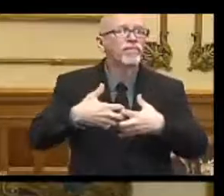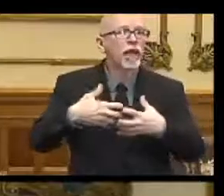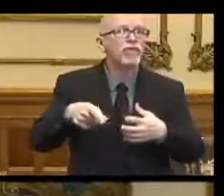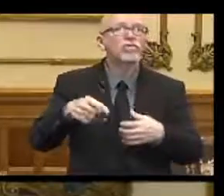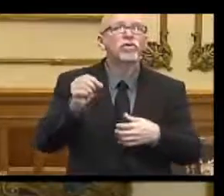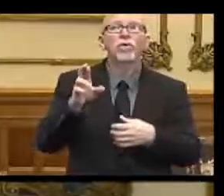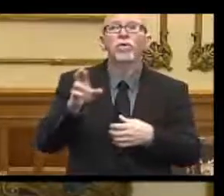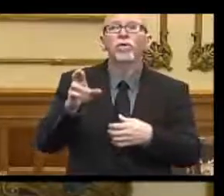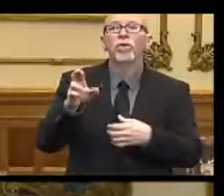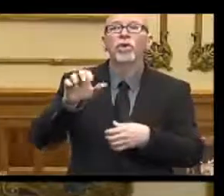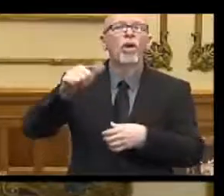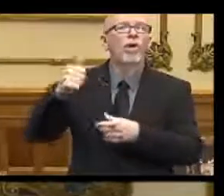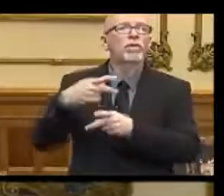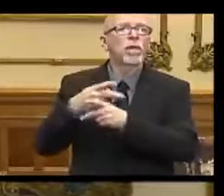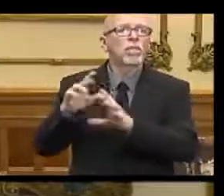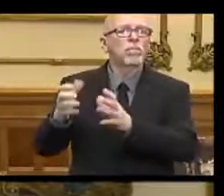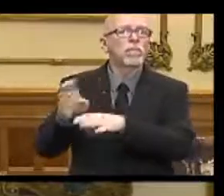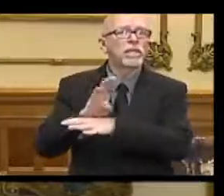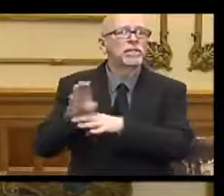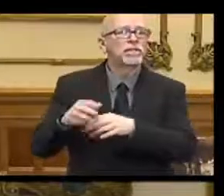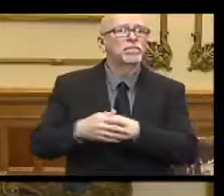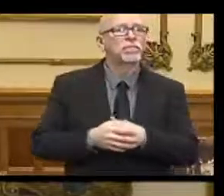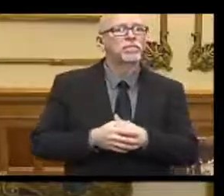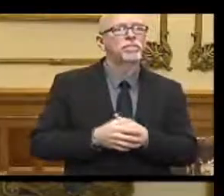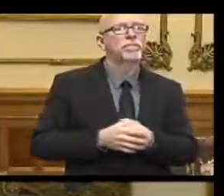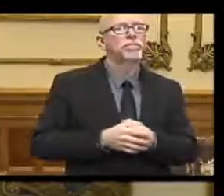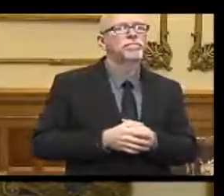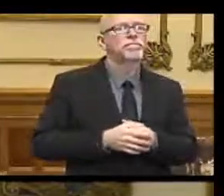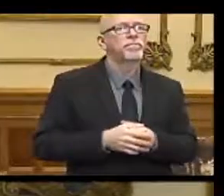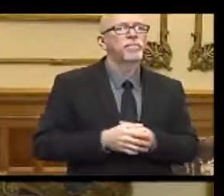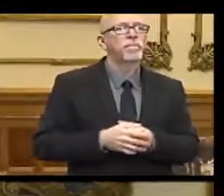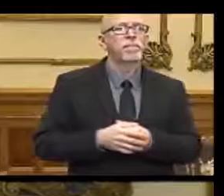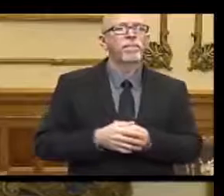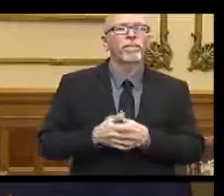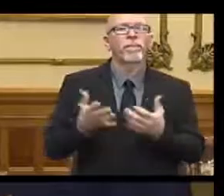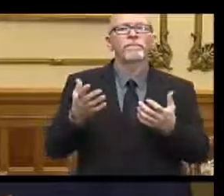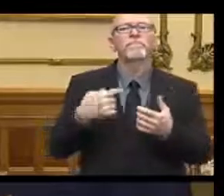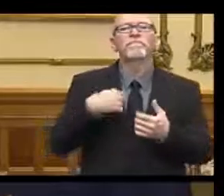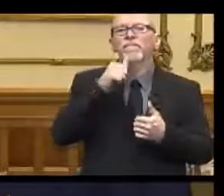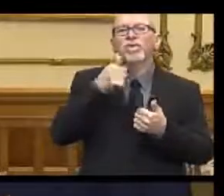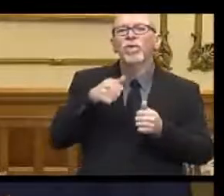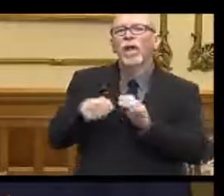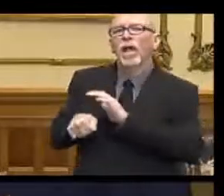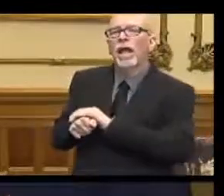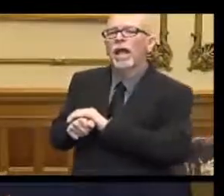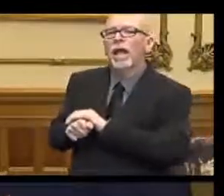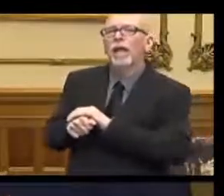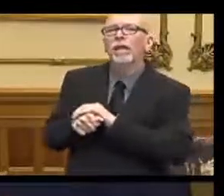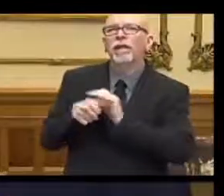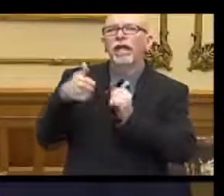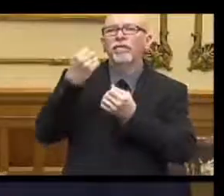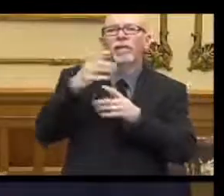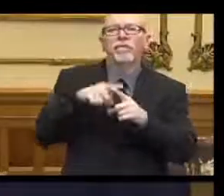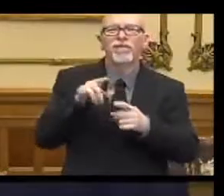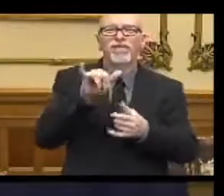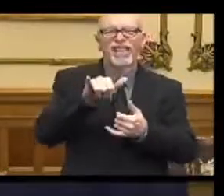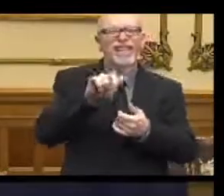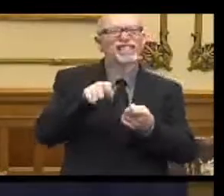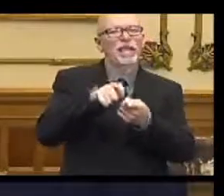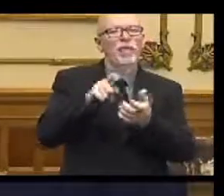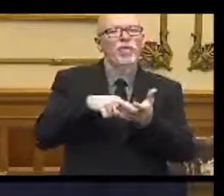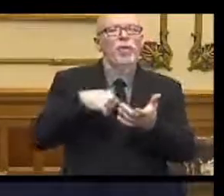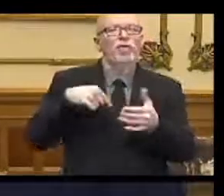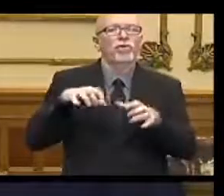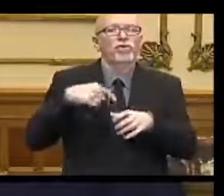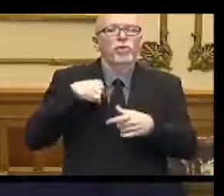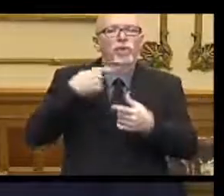employees or some other sector? Well, I'm not trying to hide the ball, Lindsay, honestly, but that's exactly what we're